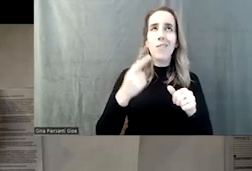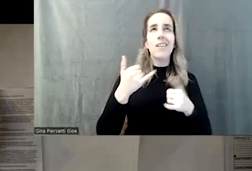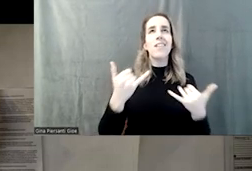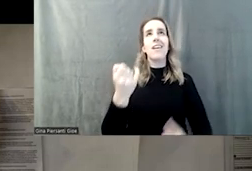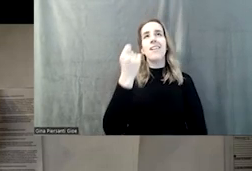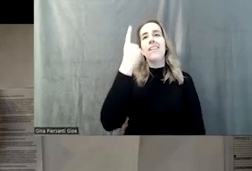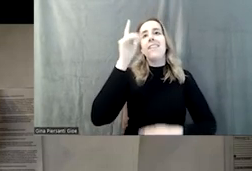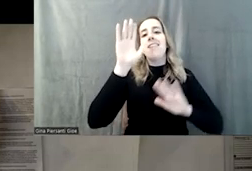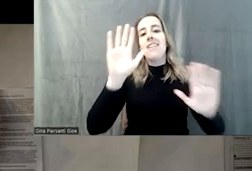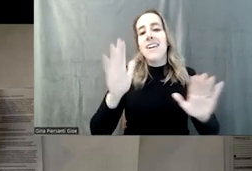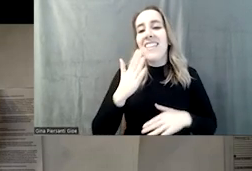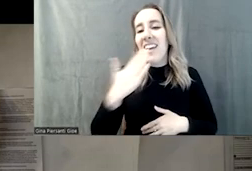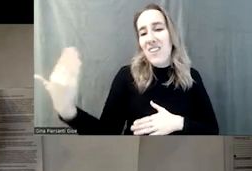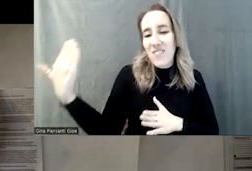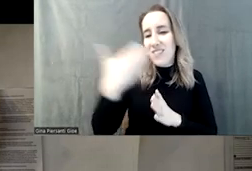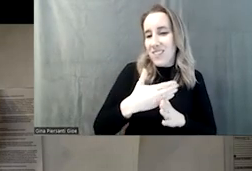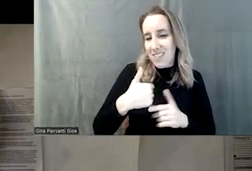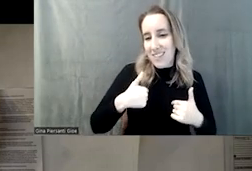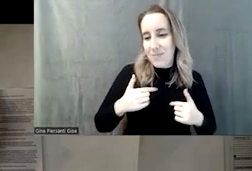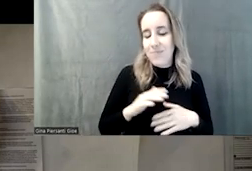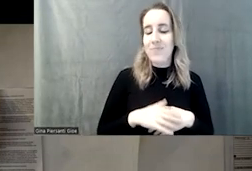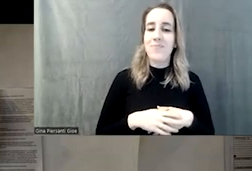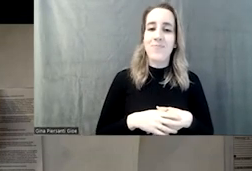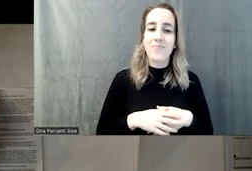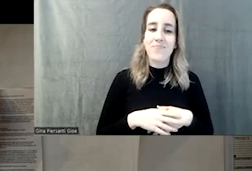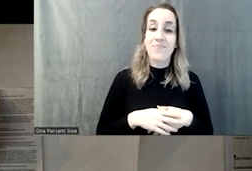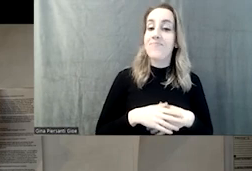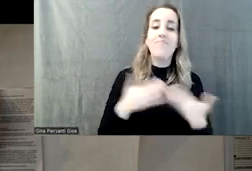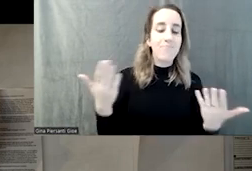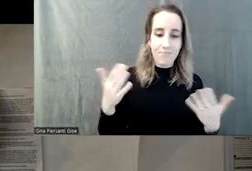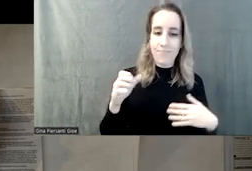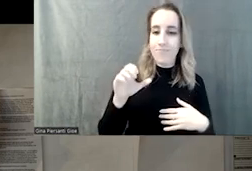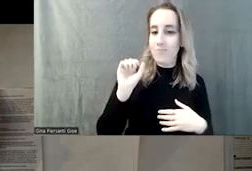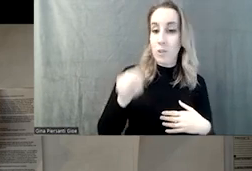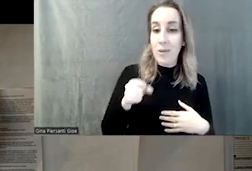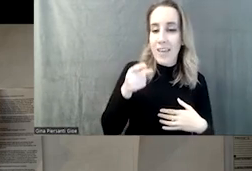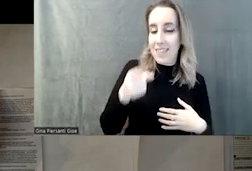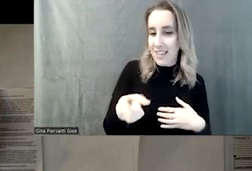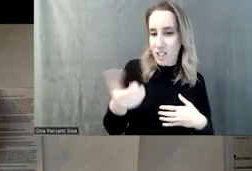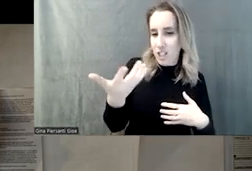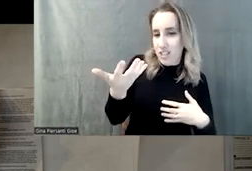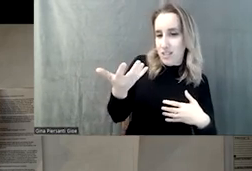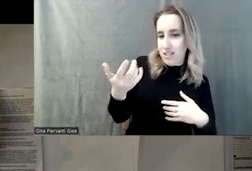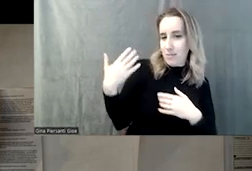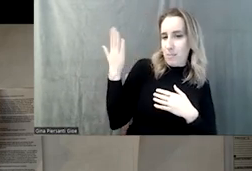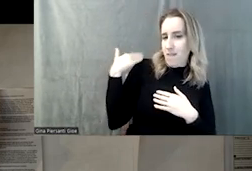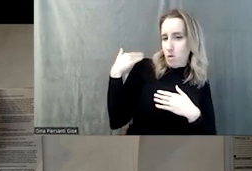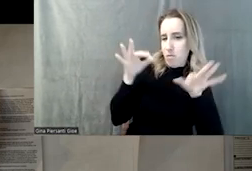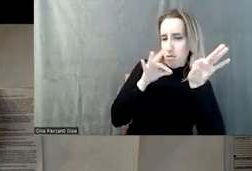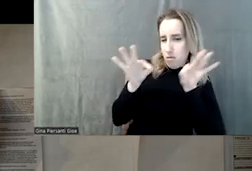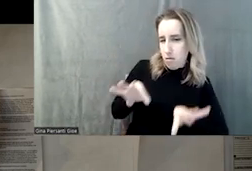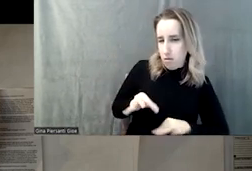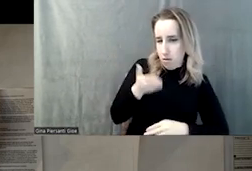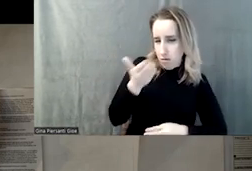sense. Thank you for stopping me. Okay, so yeah, this is kind of what I was talking about before.